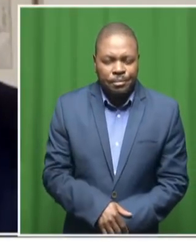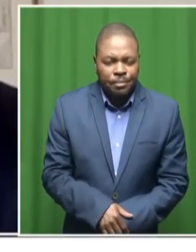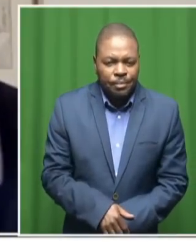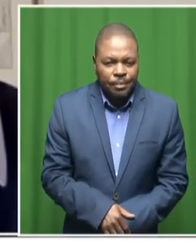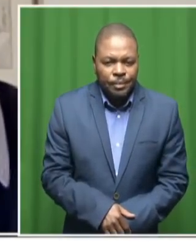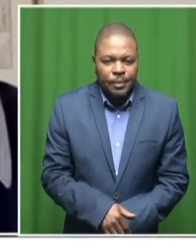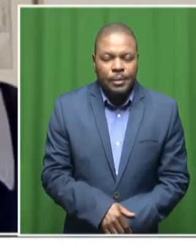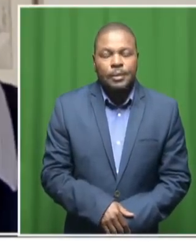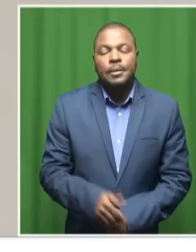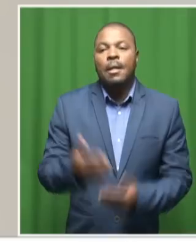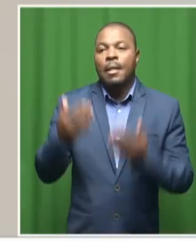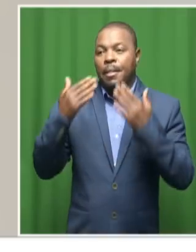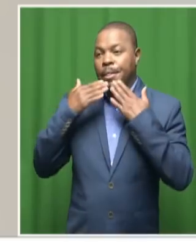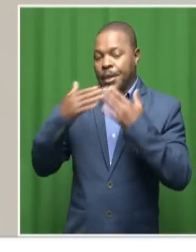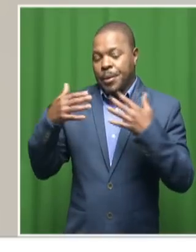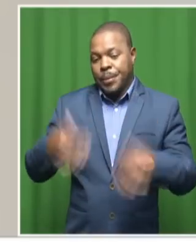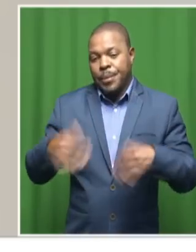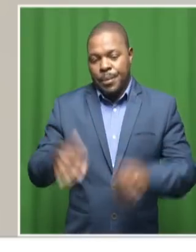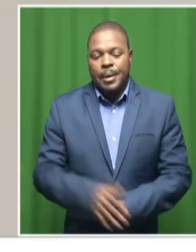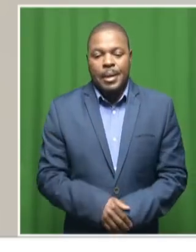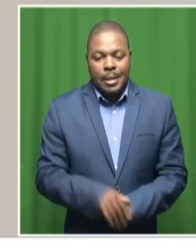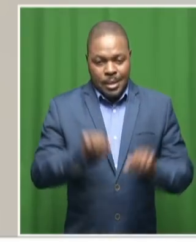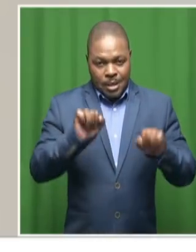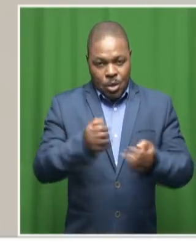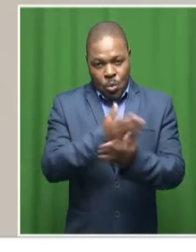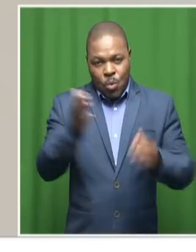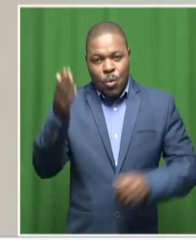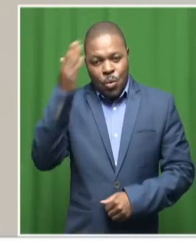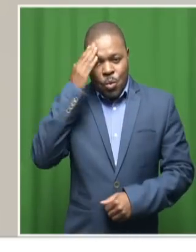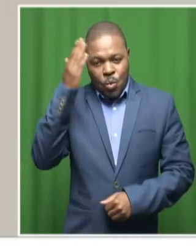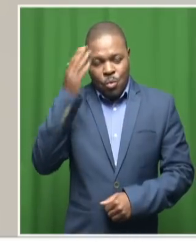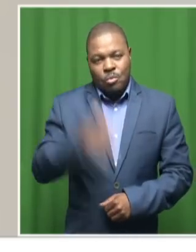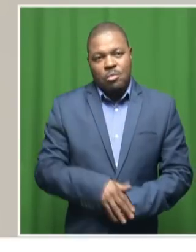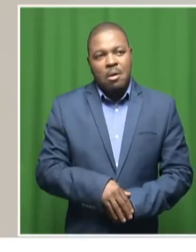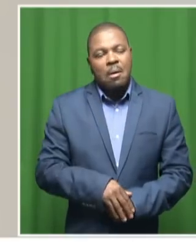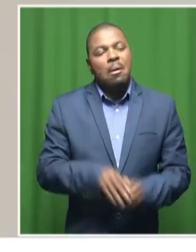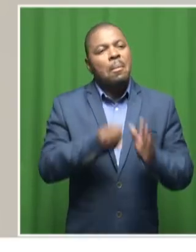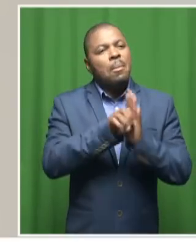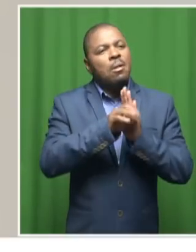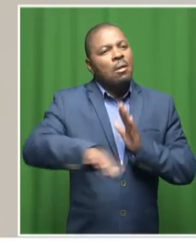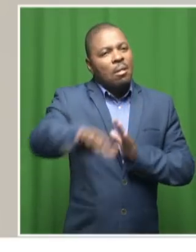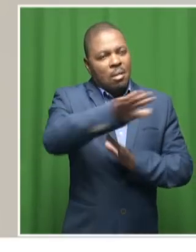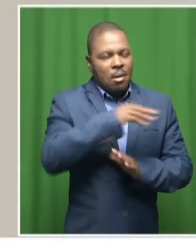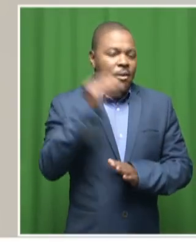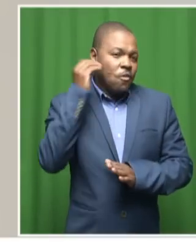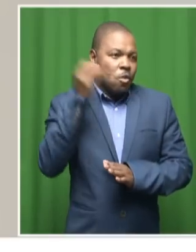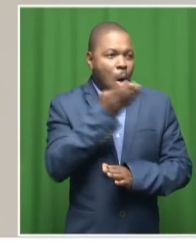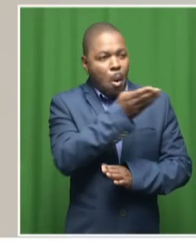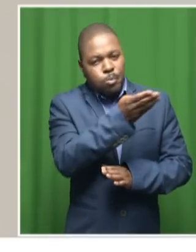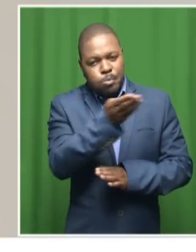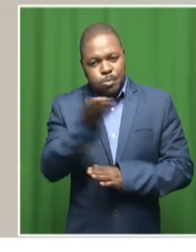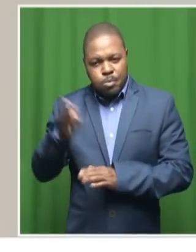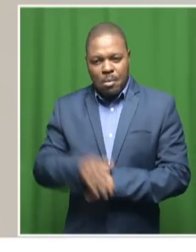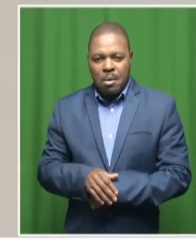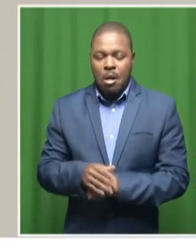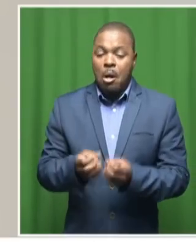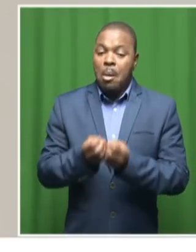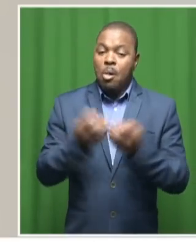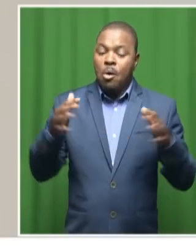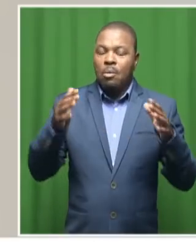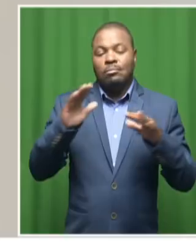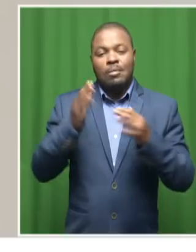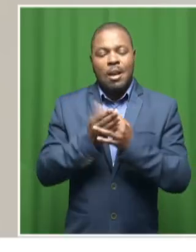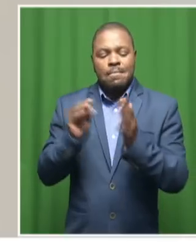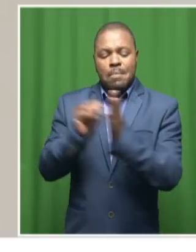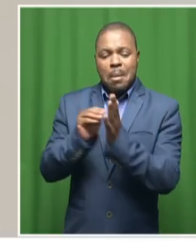Well, thanks very much. So we all know, and it's in the general media, it's widely available, that there are a large number of cases